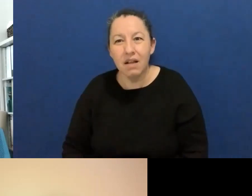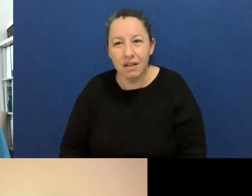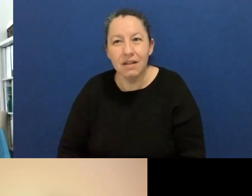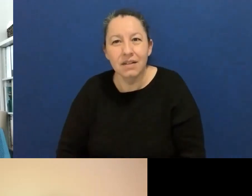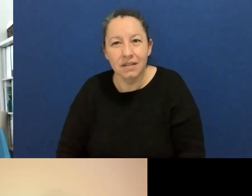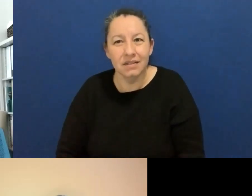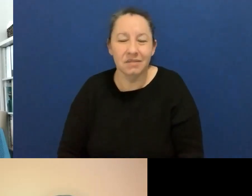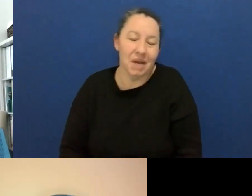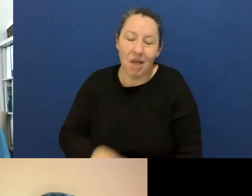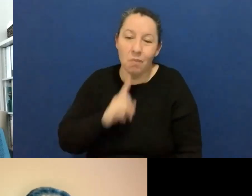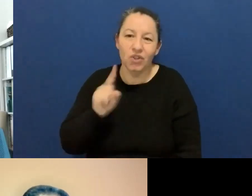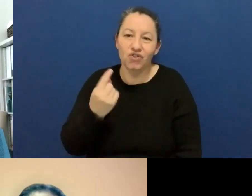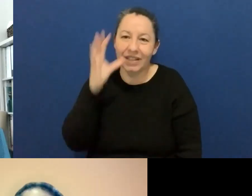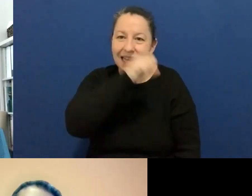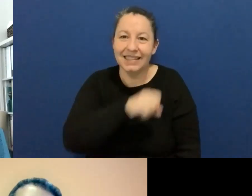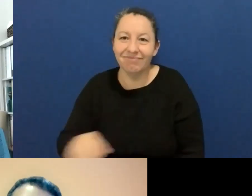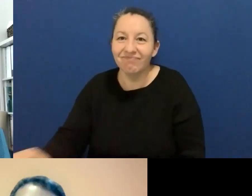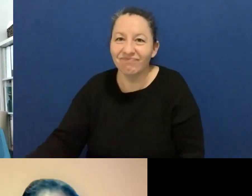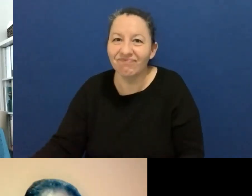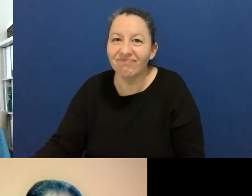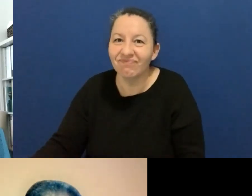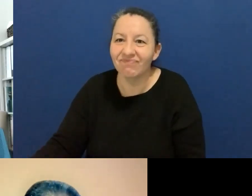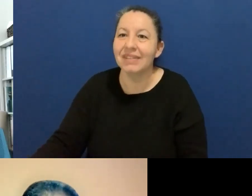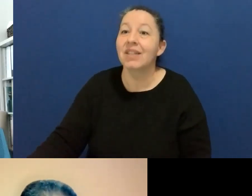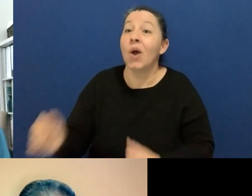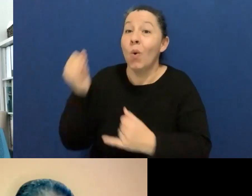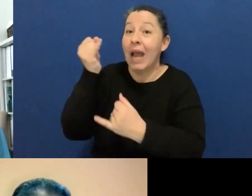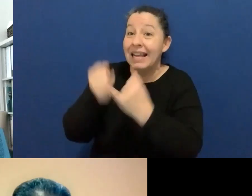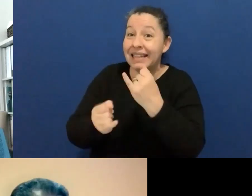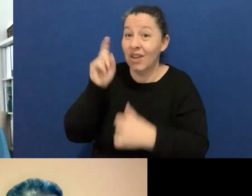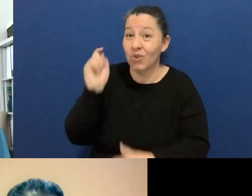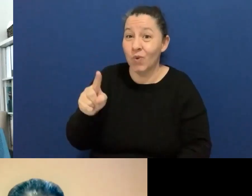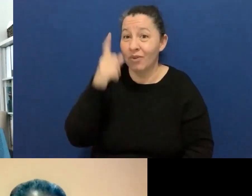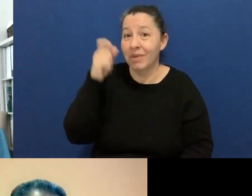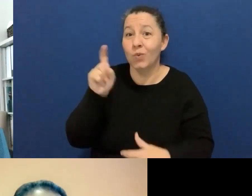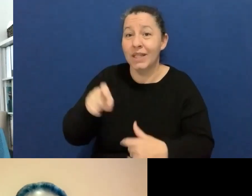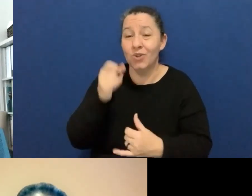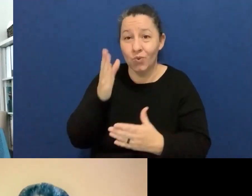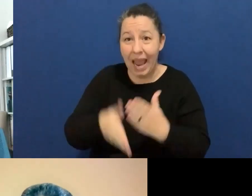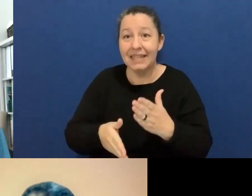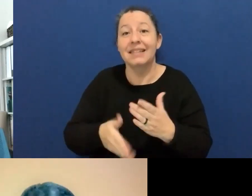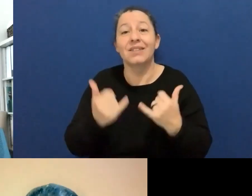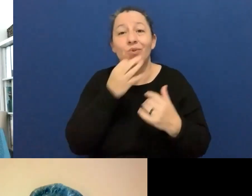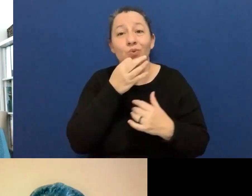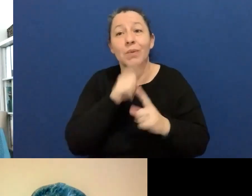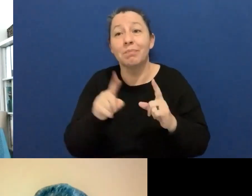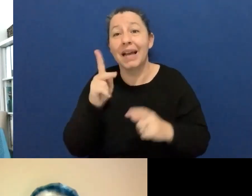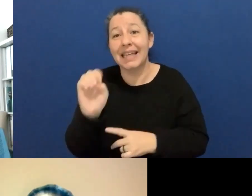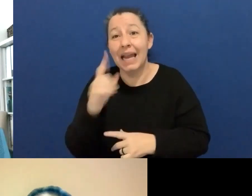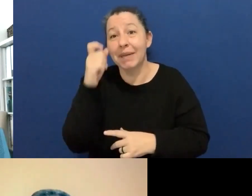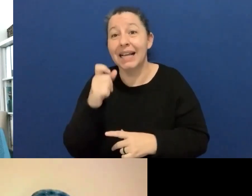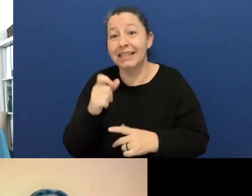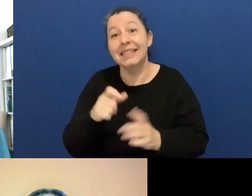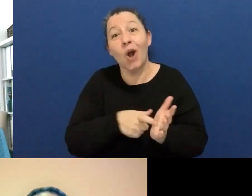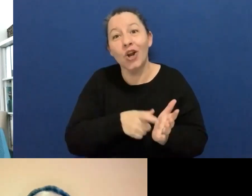I'm just guessing. Okay, last question, because we kind of have to wrap up pretty soon. But Kate, so since this is an archaeology talk, let's